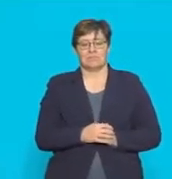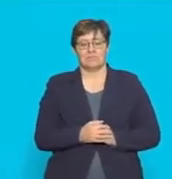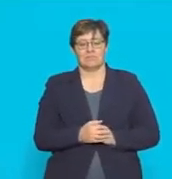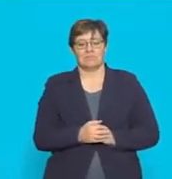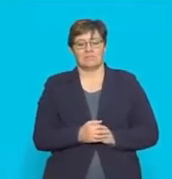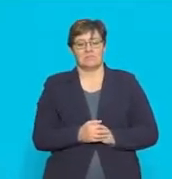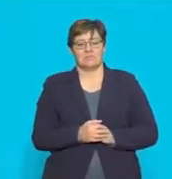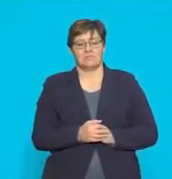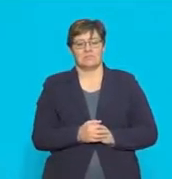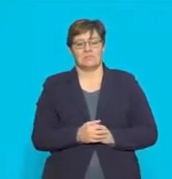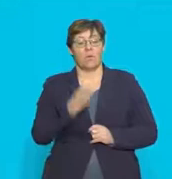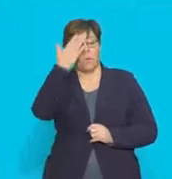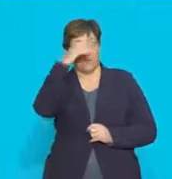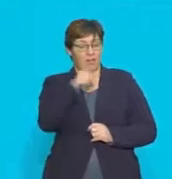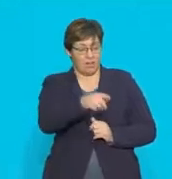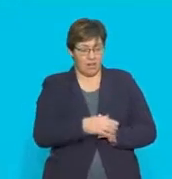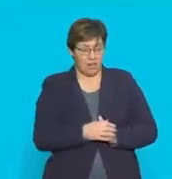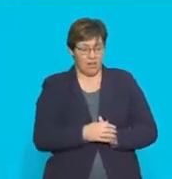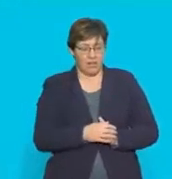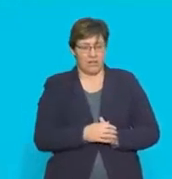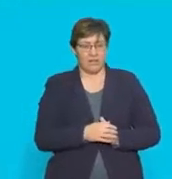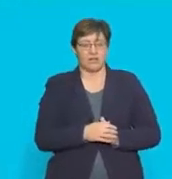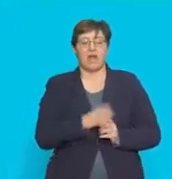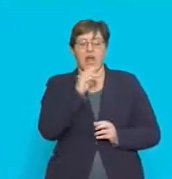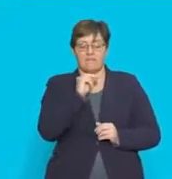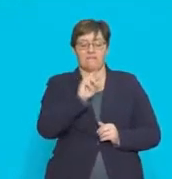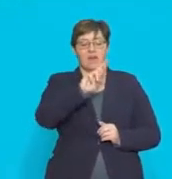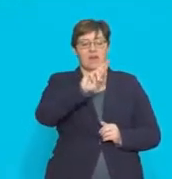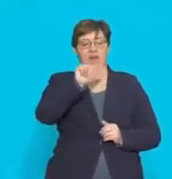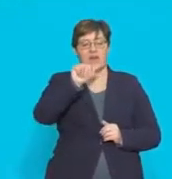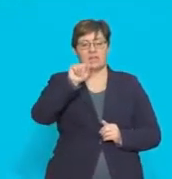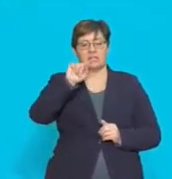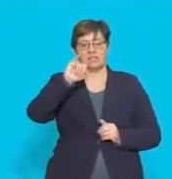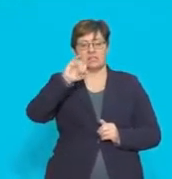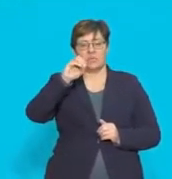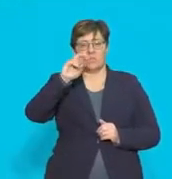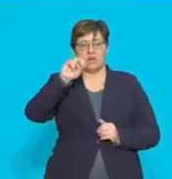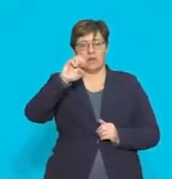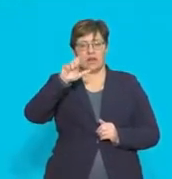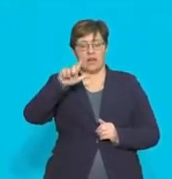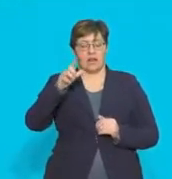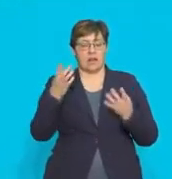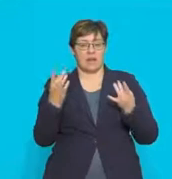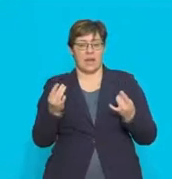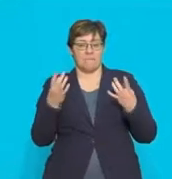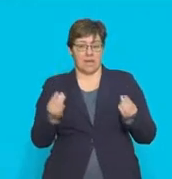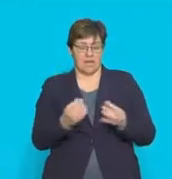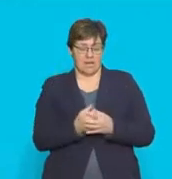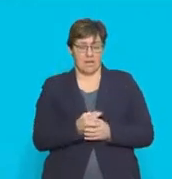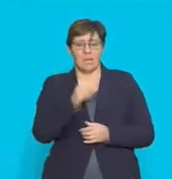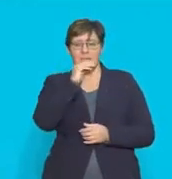what we know here is we have what you call rational numbers. Now, rational numbers will be